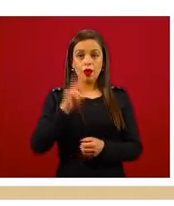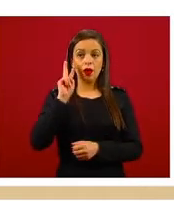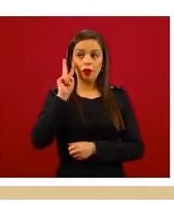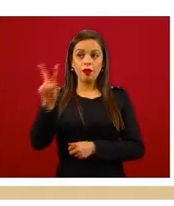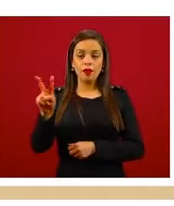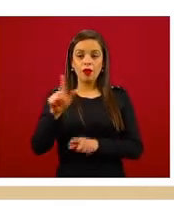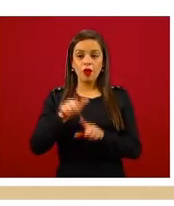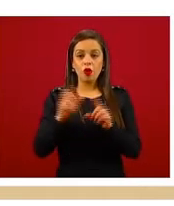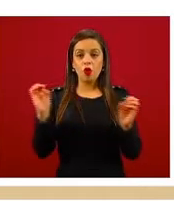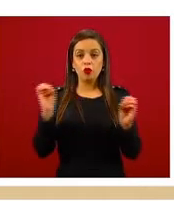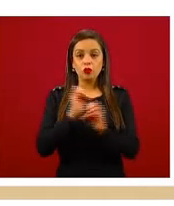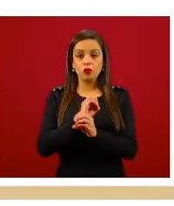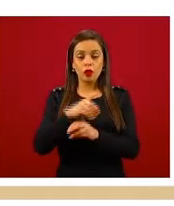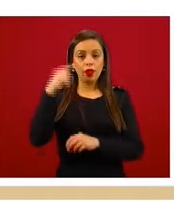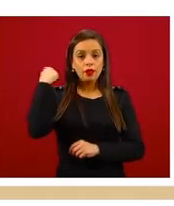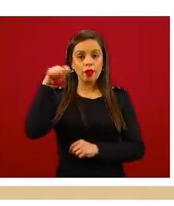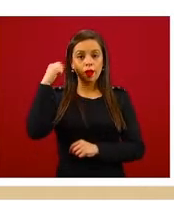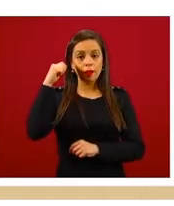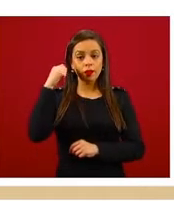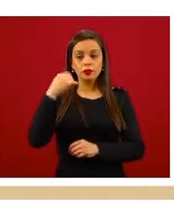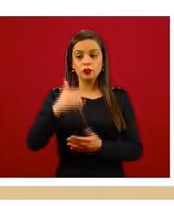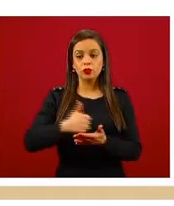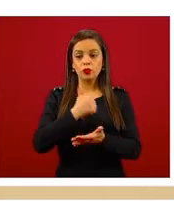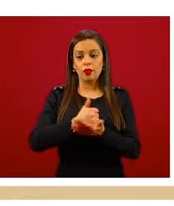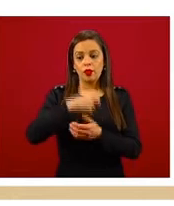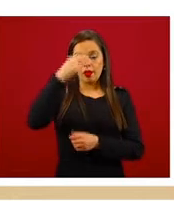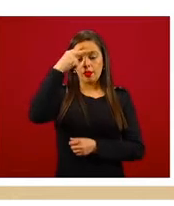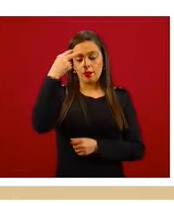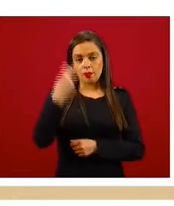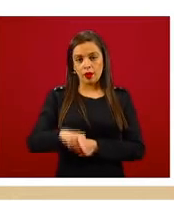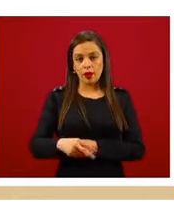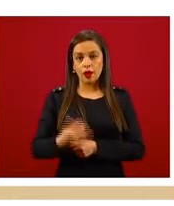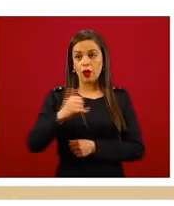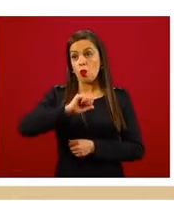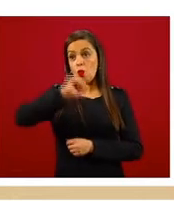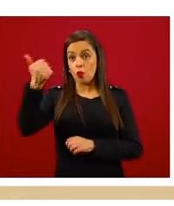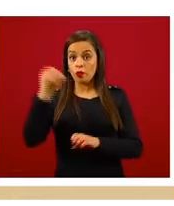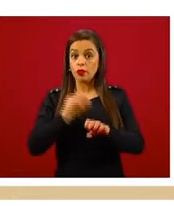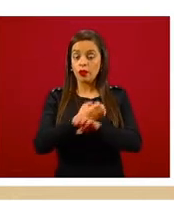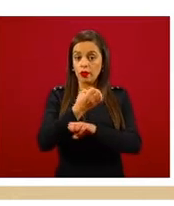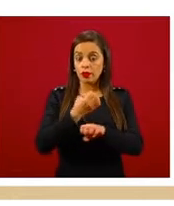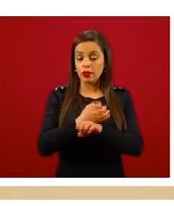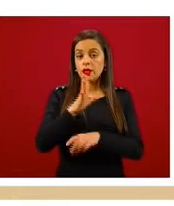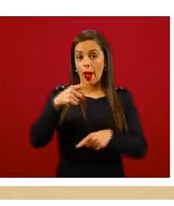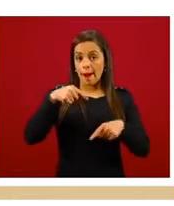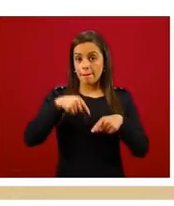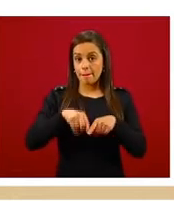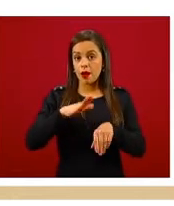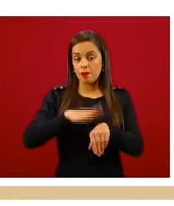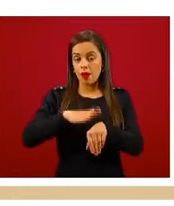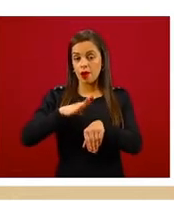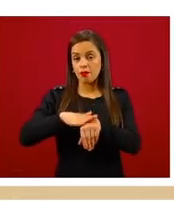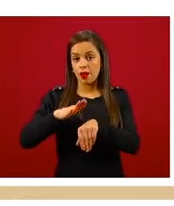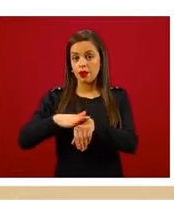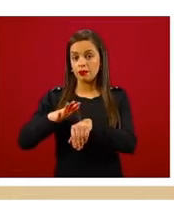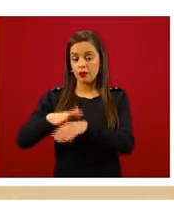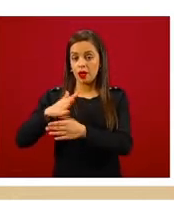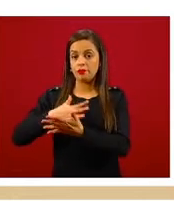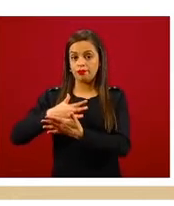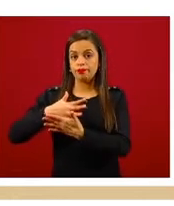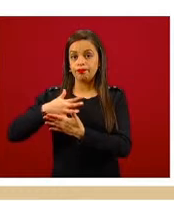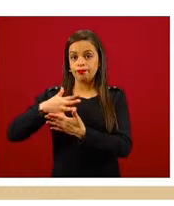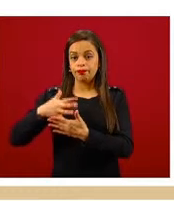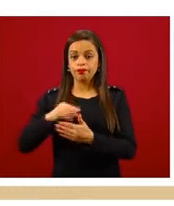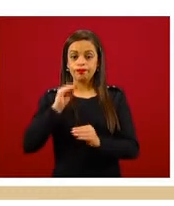every 100,000 citizens, which are the darkest colors, which are Tabasco and Mexico City, although some other